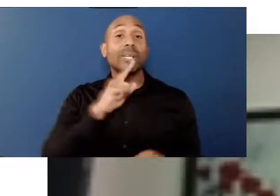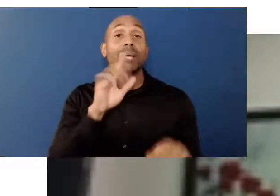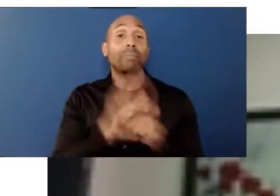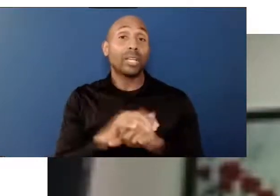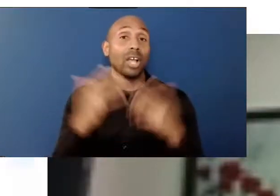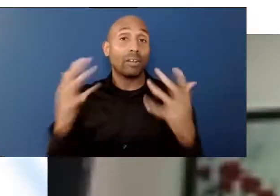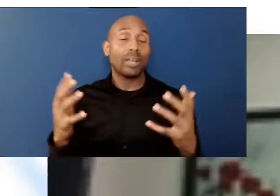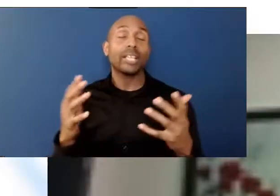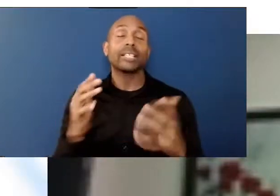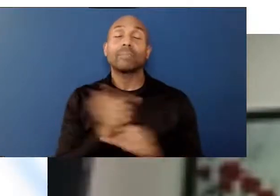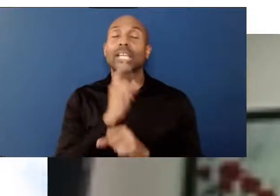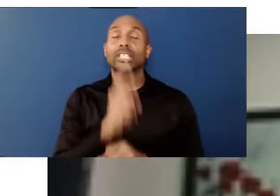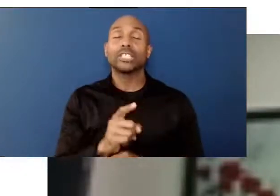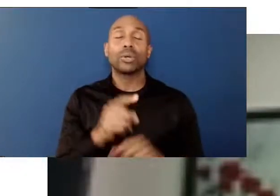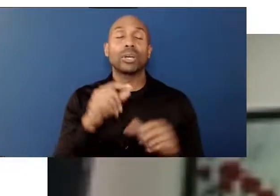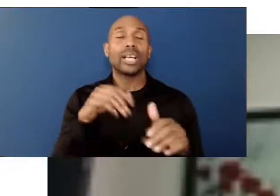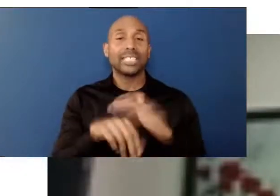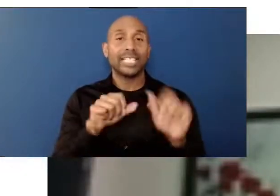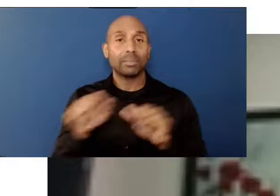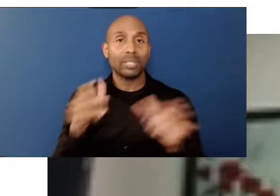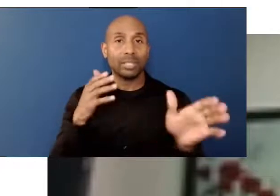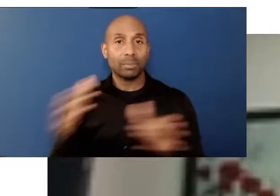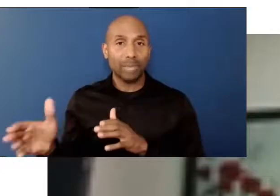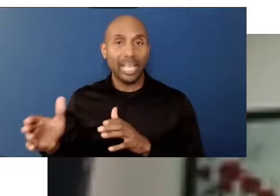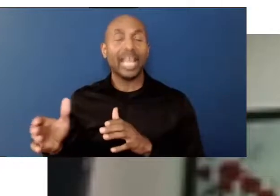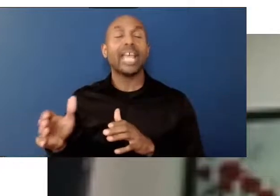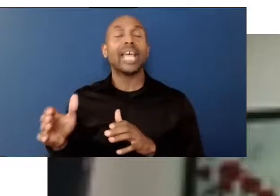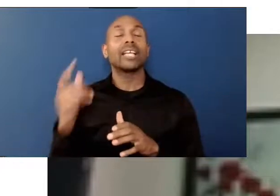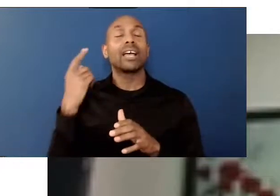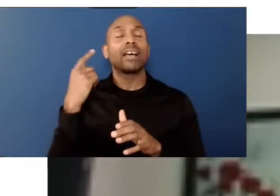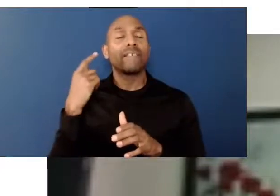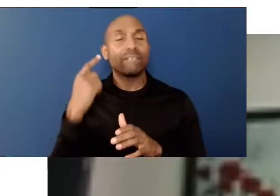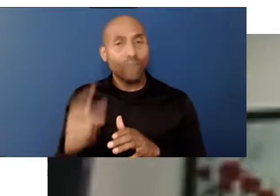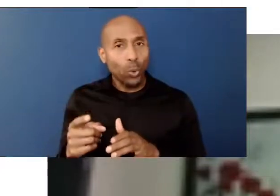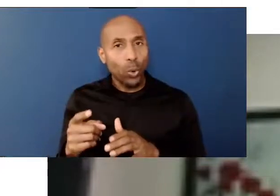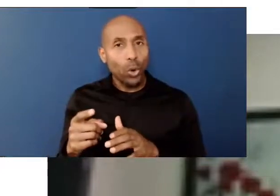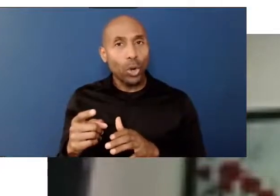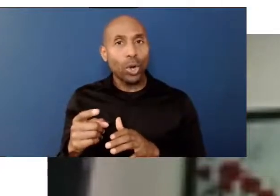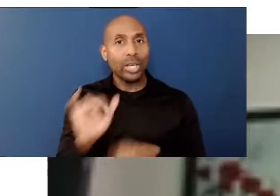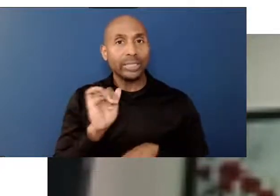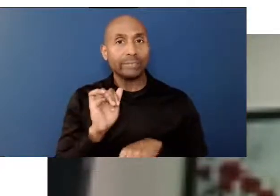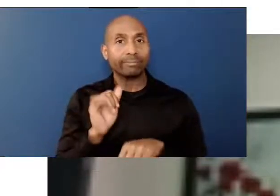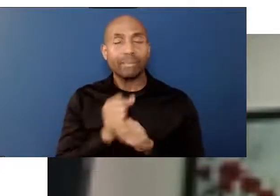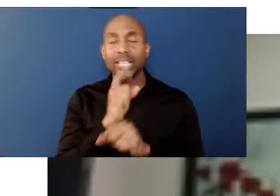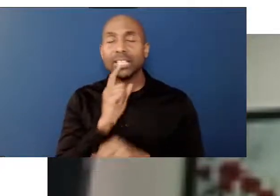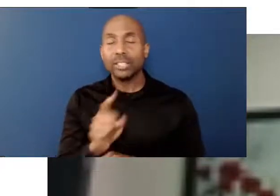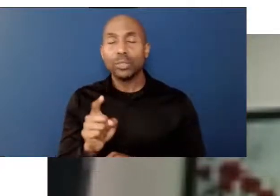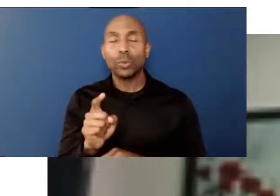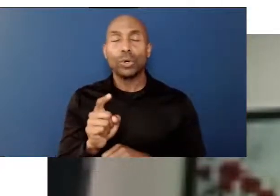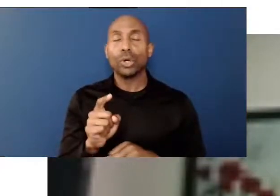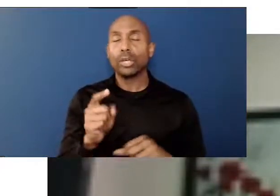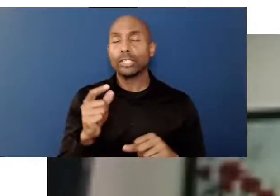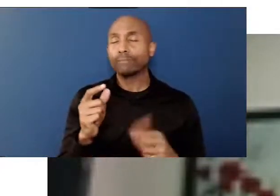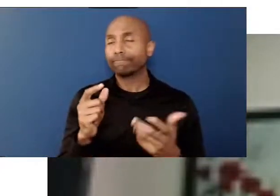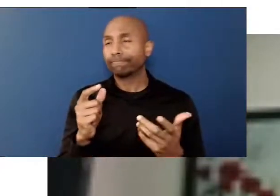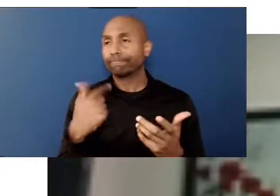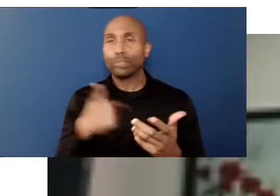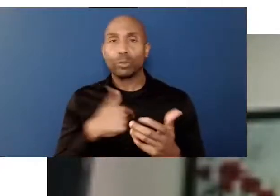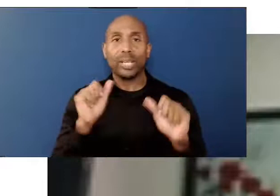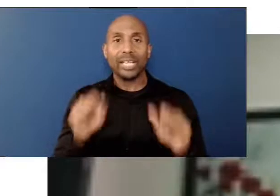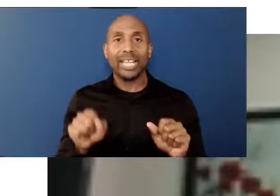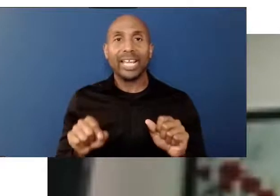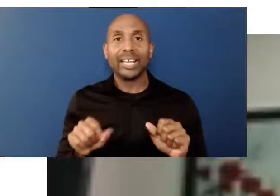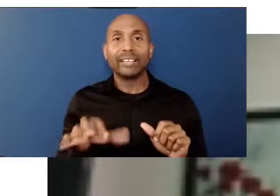to explore the establishment of accessibility navigators to assist persons with disabilities in accessing information and